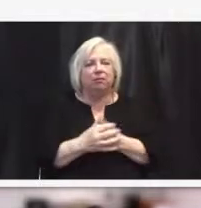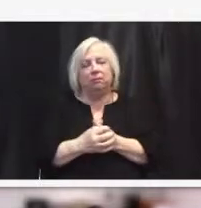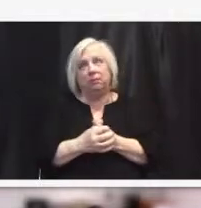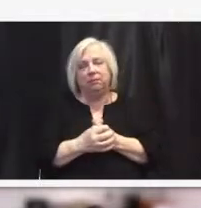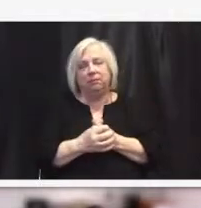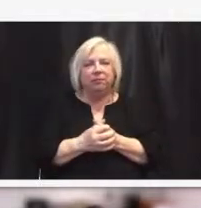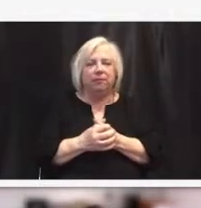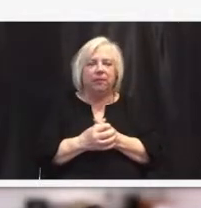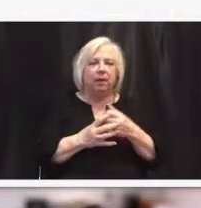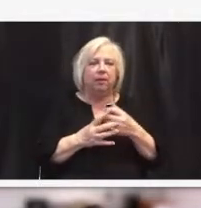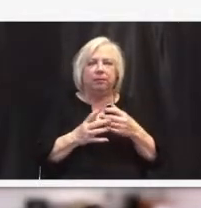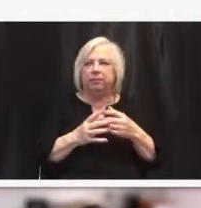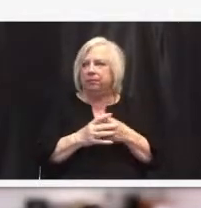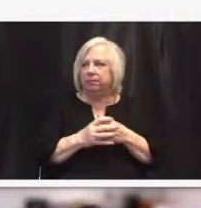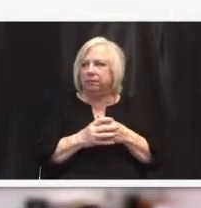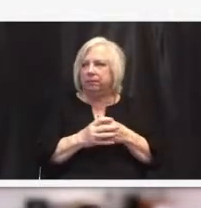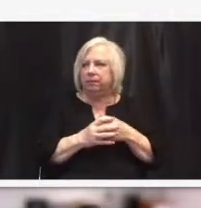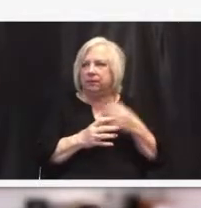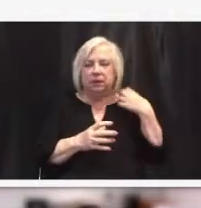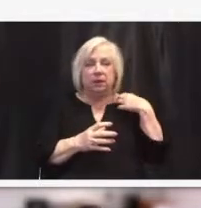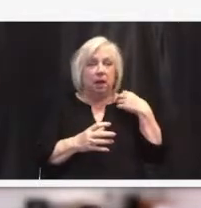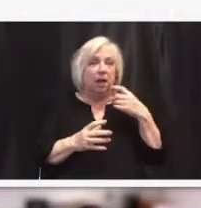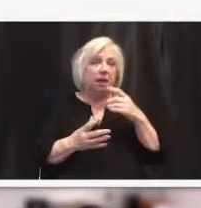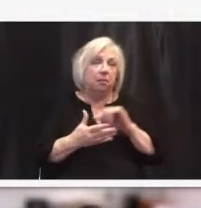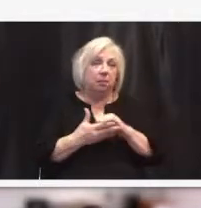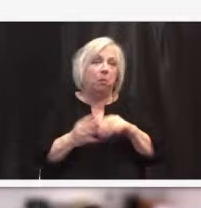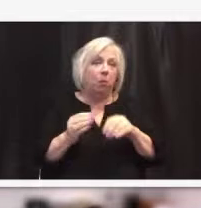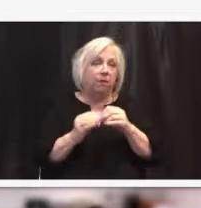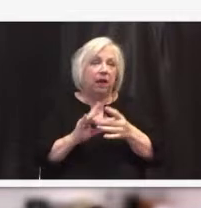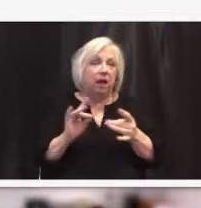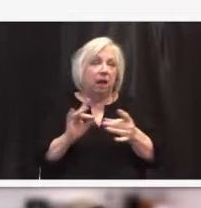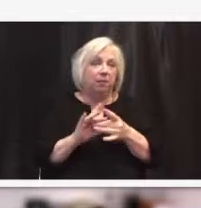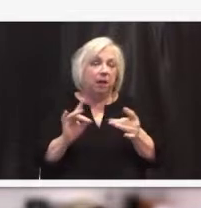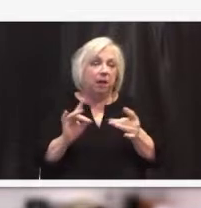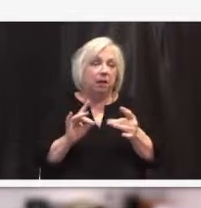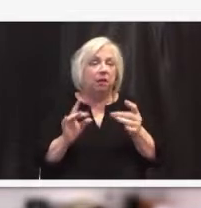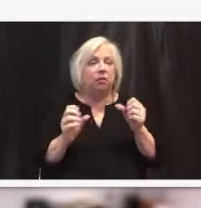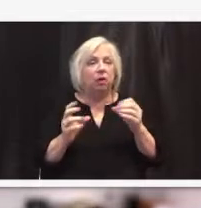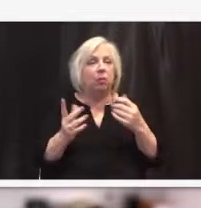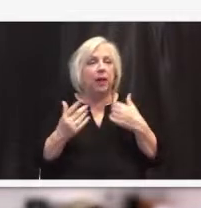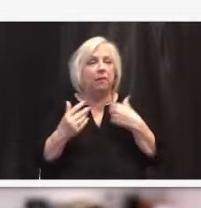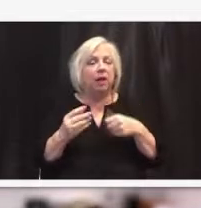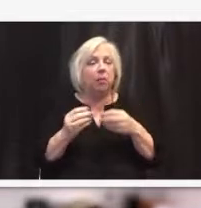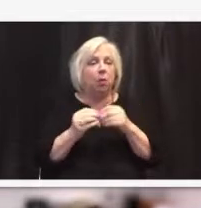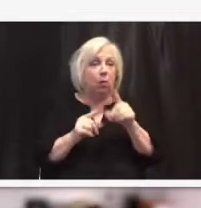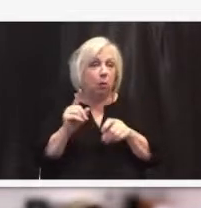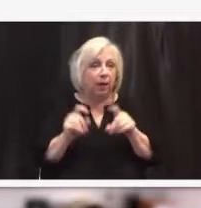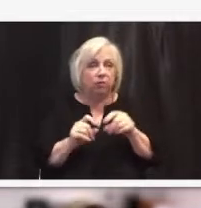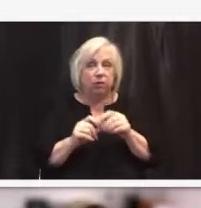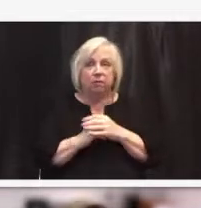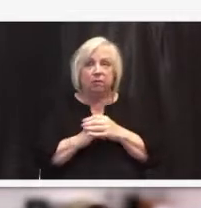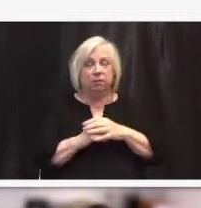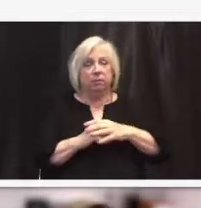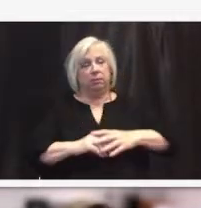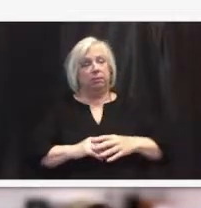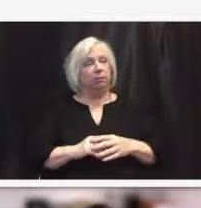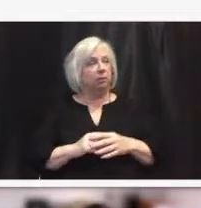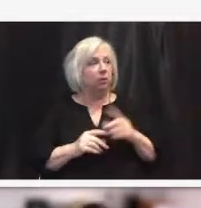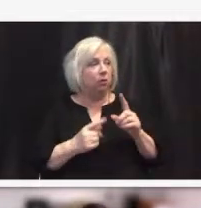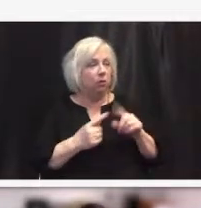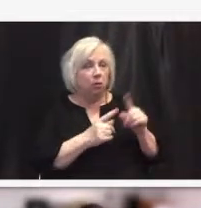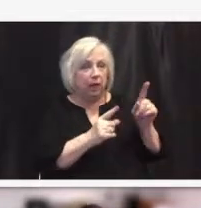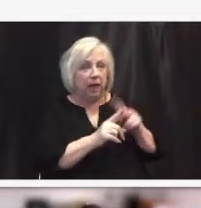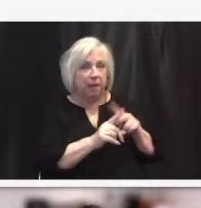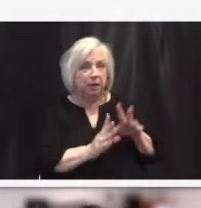All right, I guess that was more of just a comment, Commissioner Lundy. So do we have any other direct questions to the applicant or